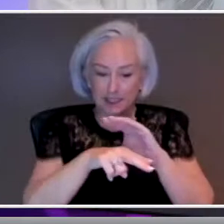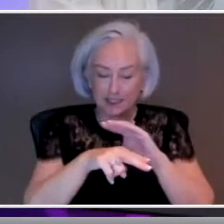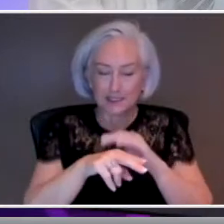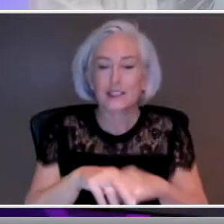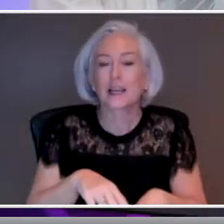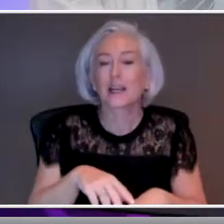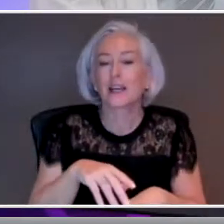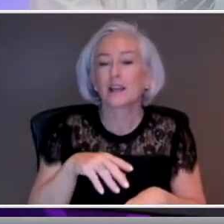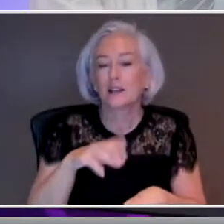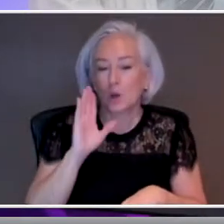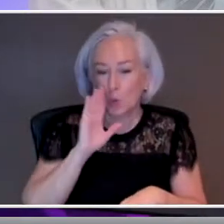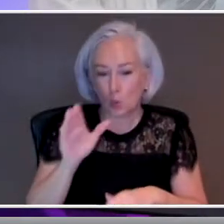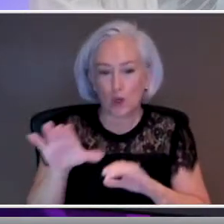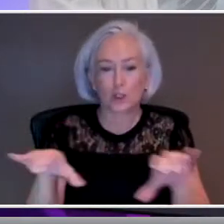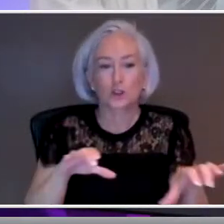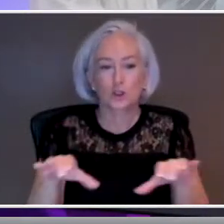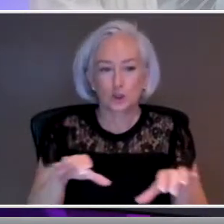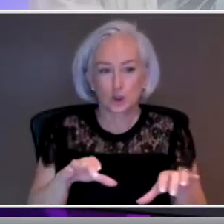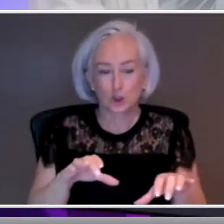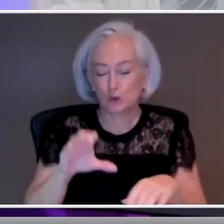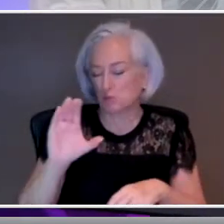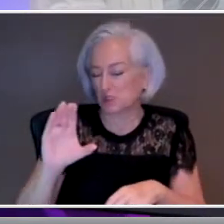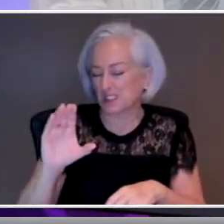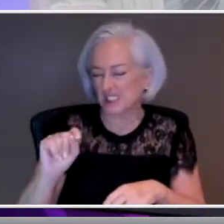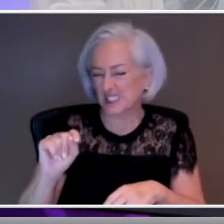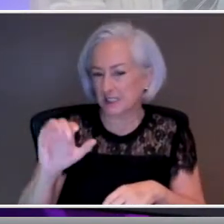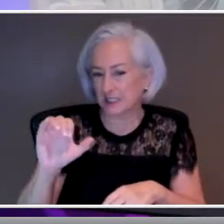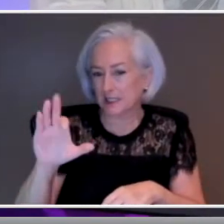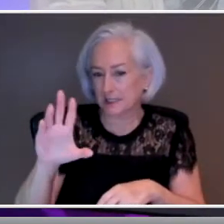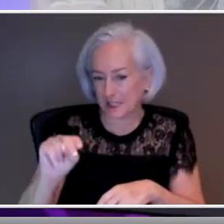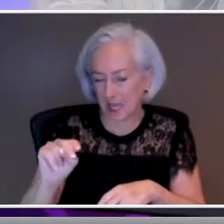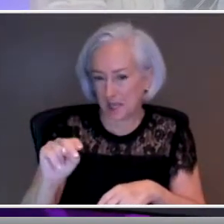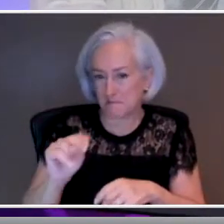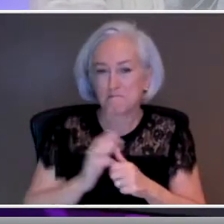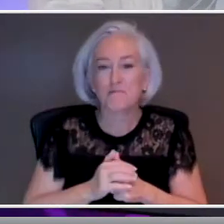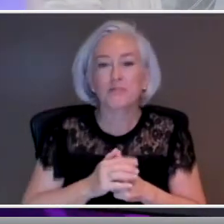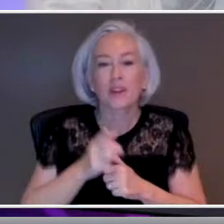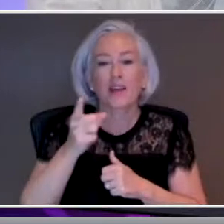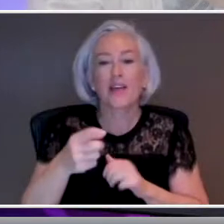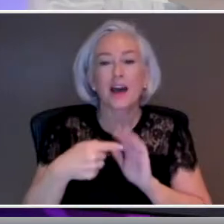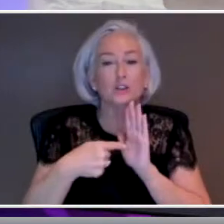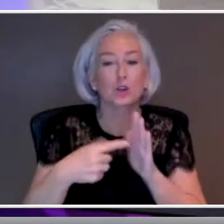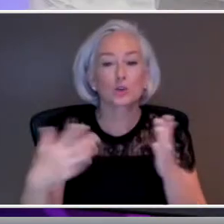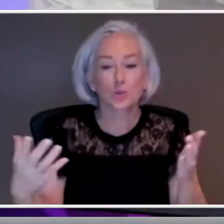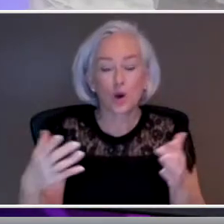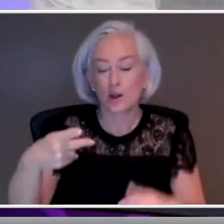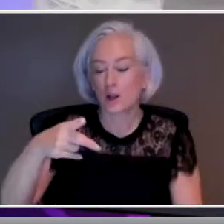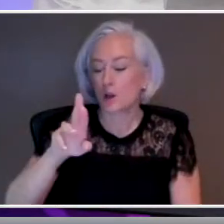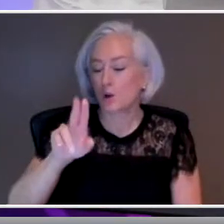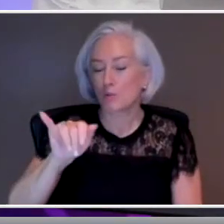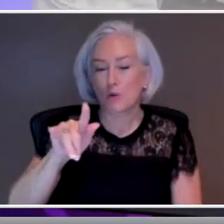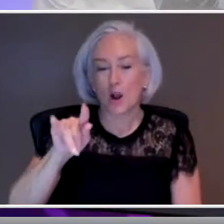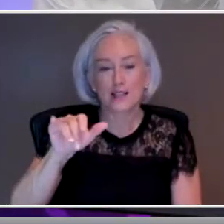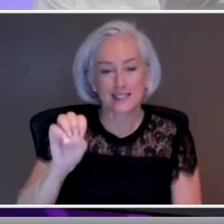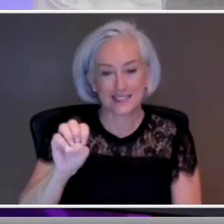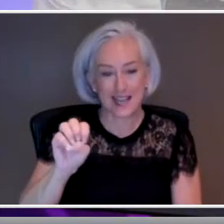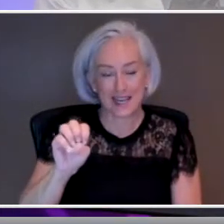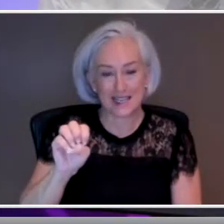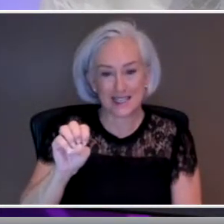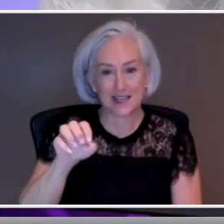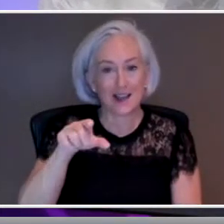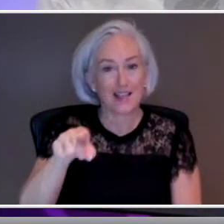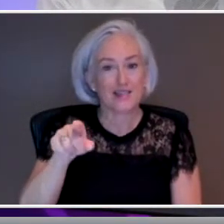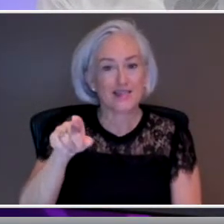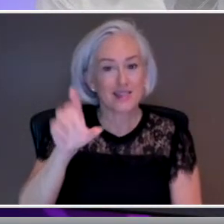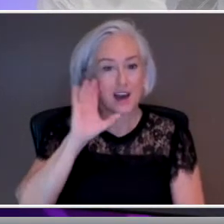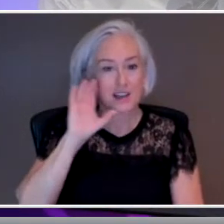it might be called. And what we're doing here is, this is showing the prostate. So this particular image is like